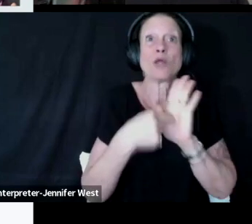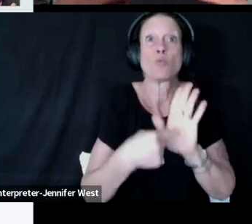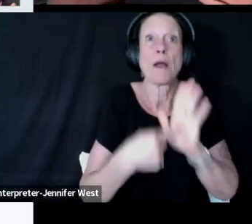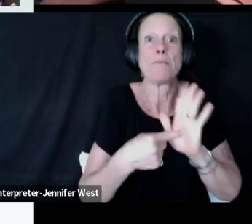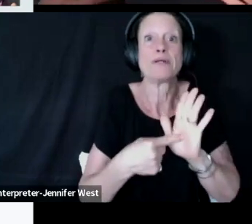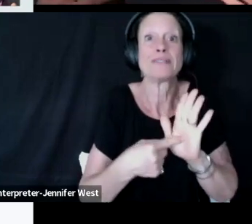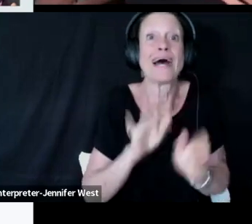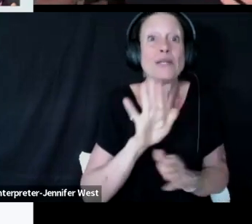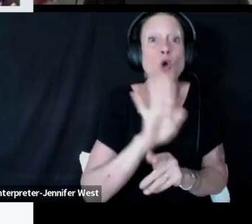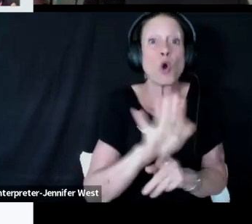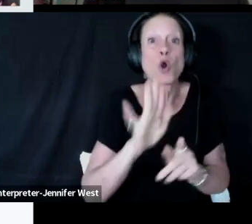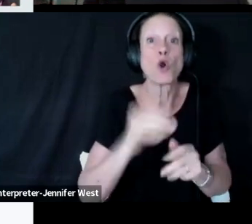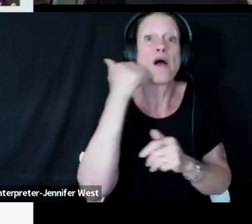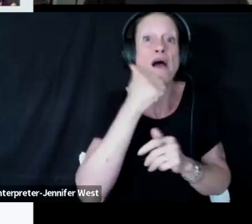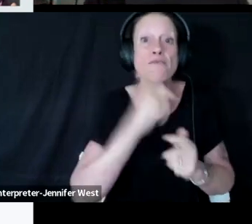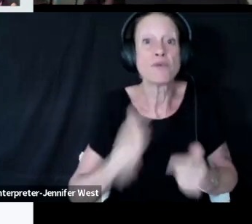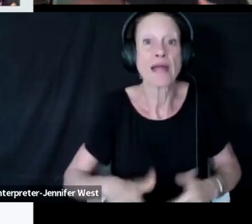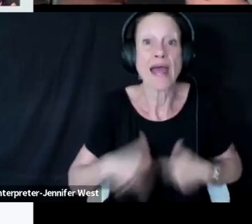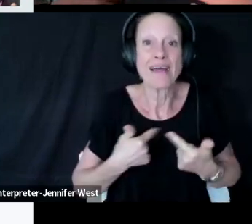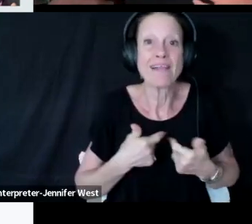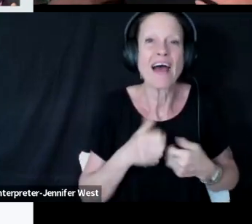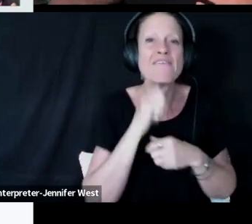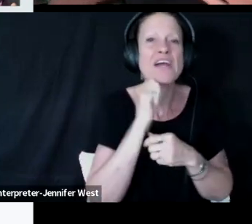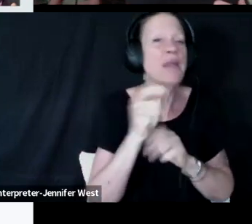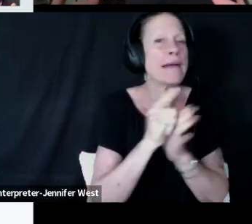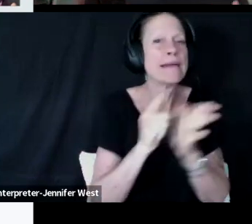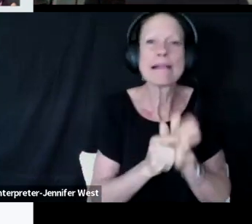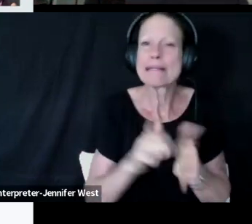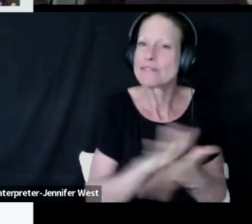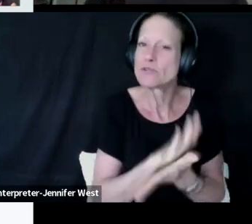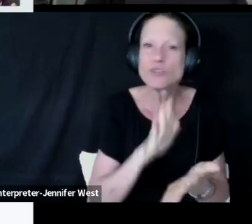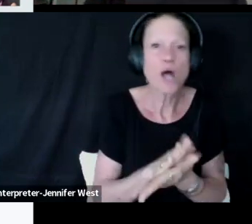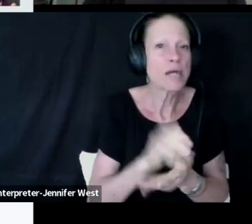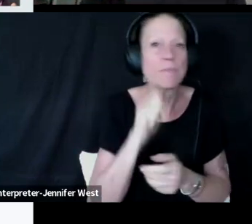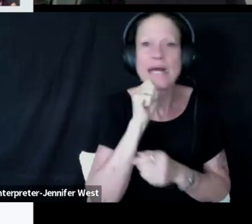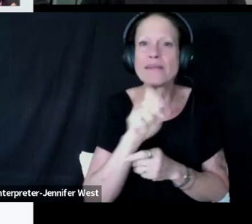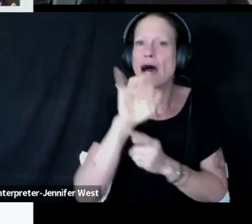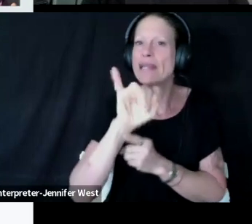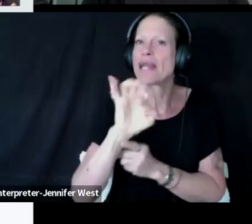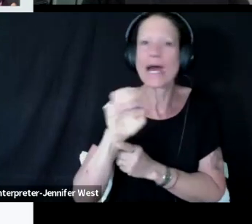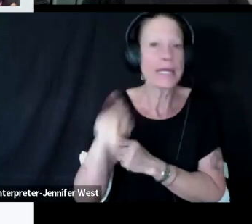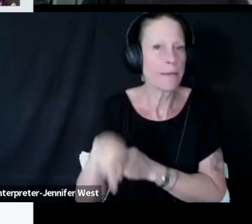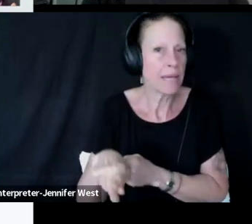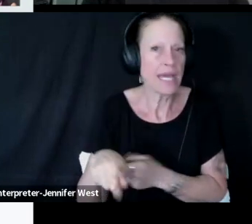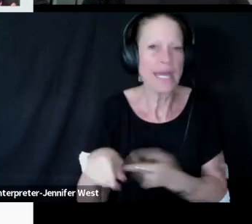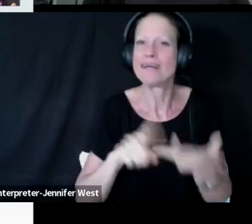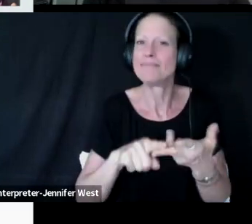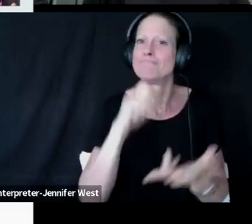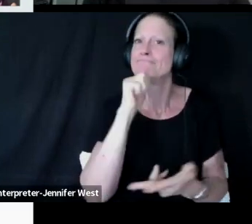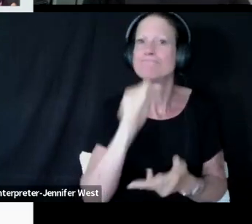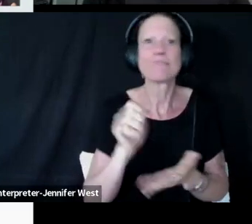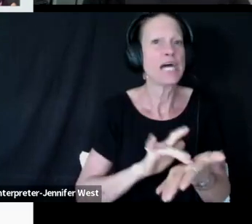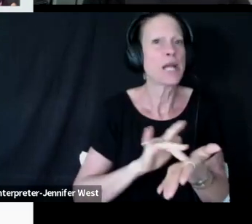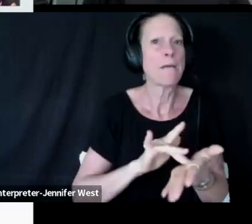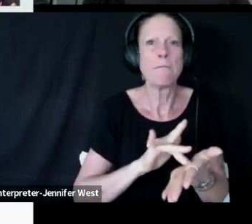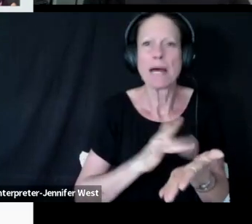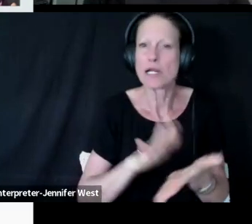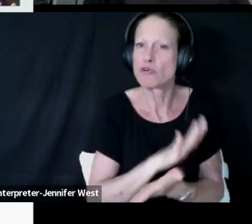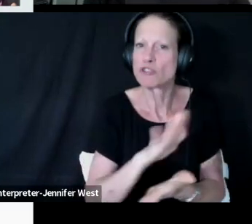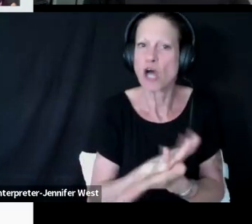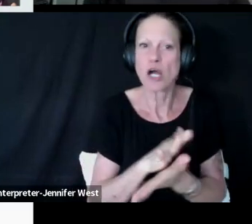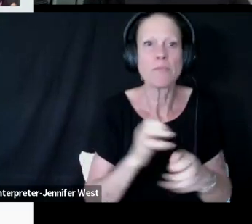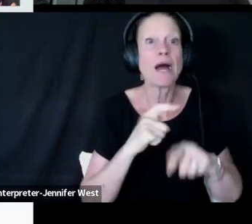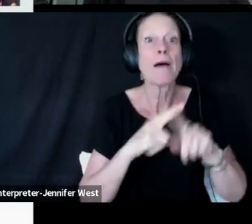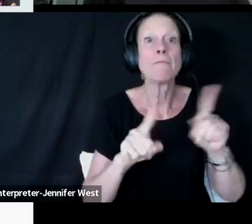document or an IEP or a medical document, but with the colors, the little butterfly